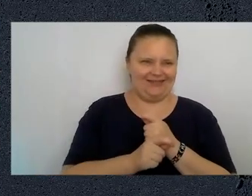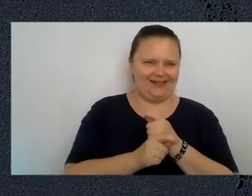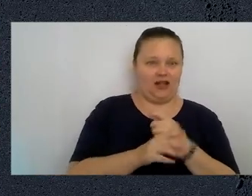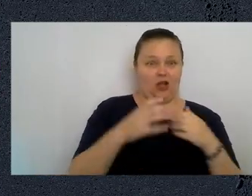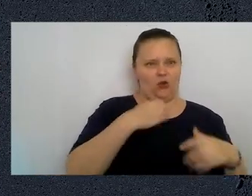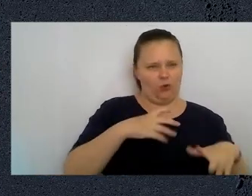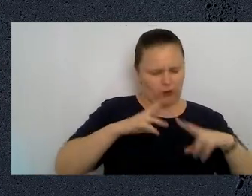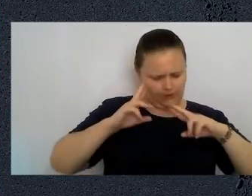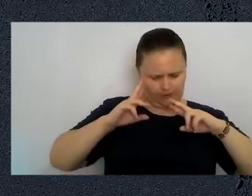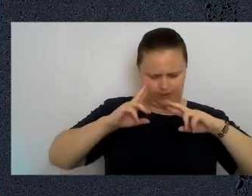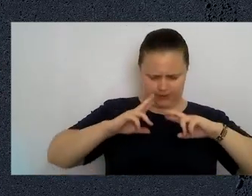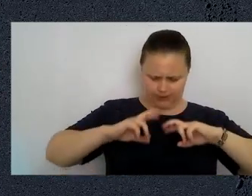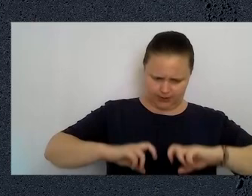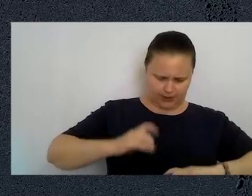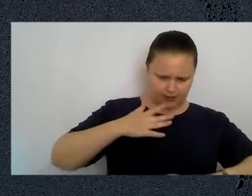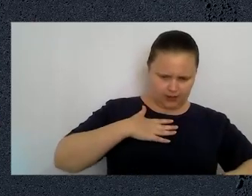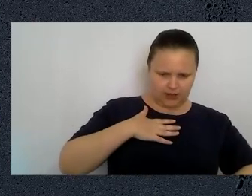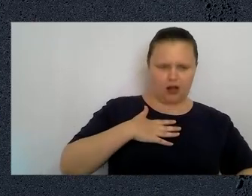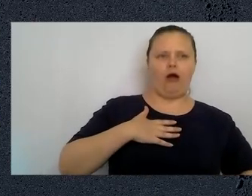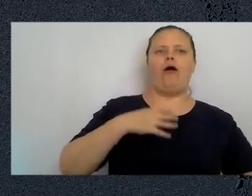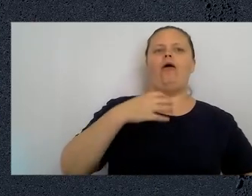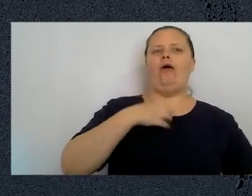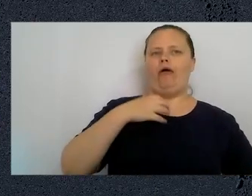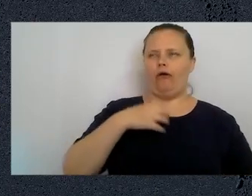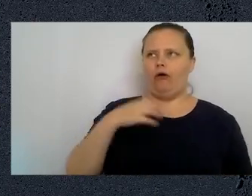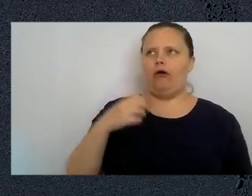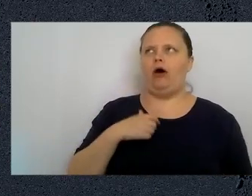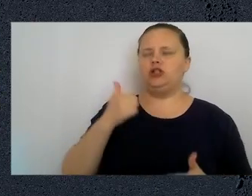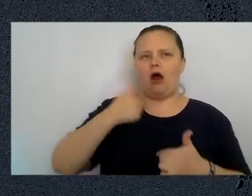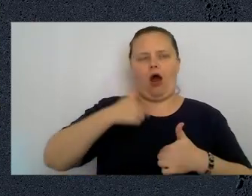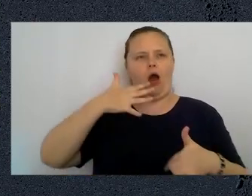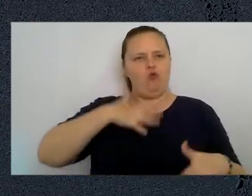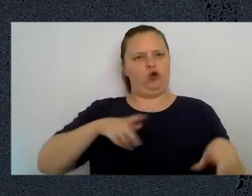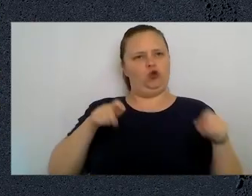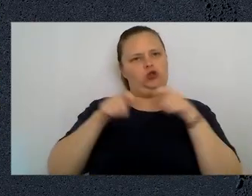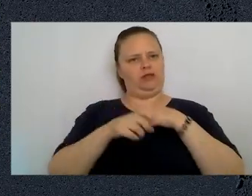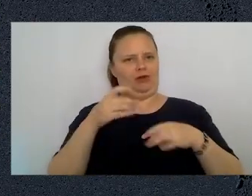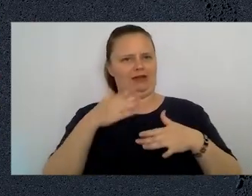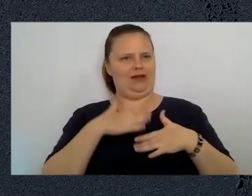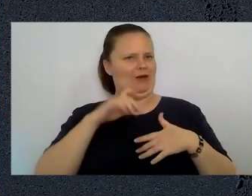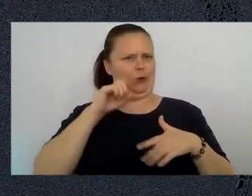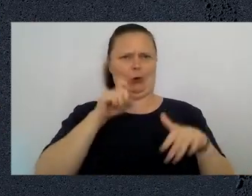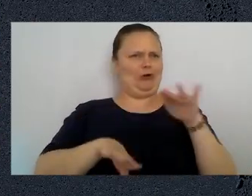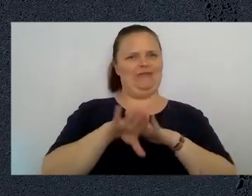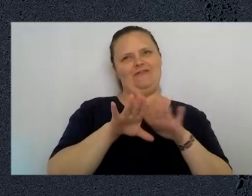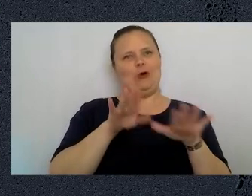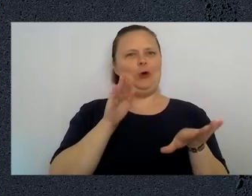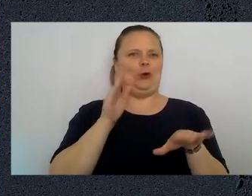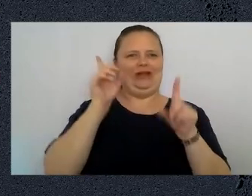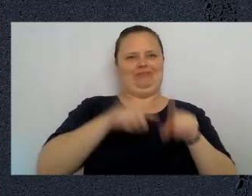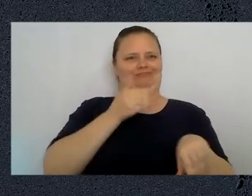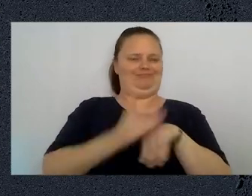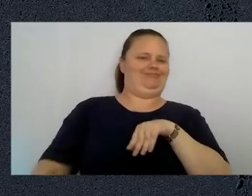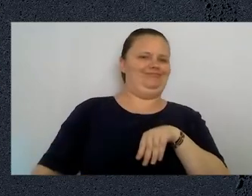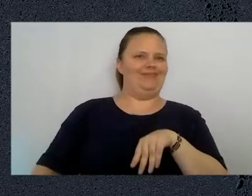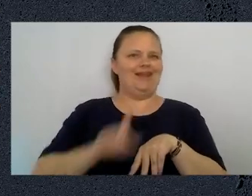the more you notice it, the more you see it, the more you make a conscious desire to do it differently, you won't get rid of it straight away, and I don't think any of us can get rid of